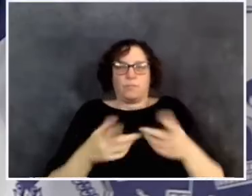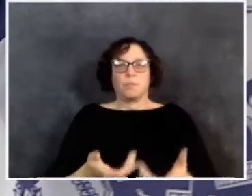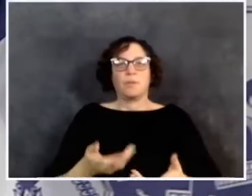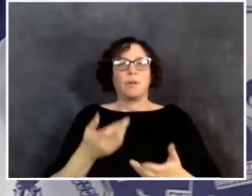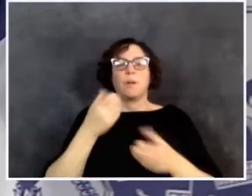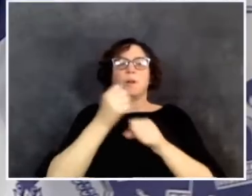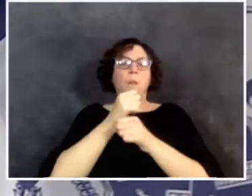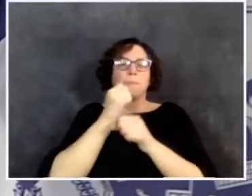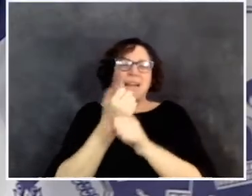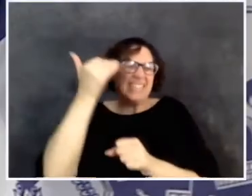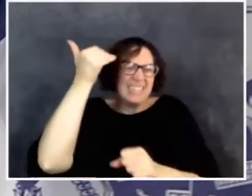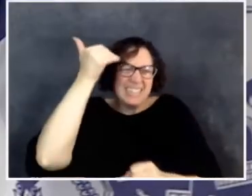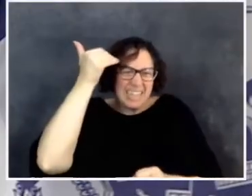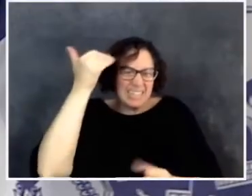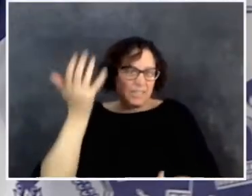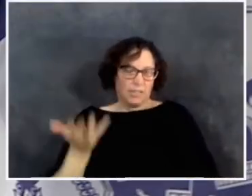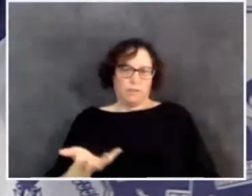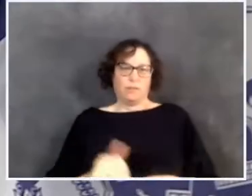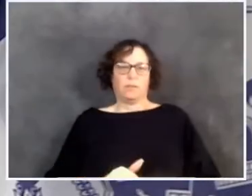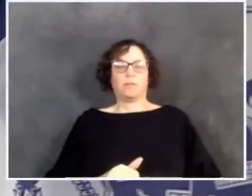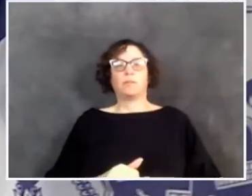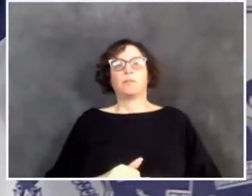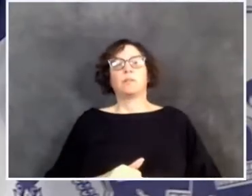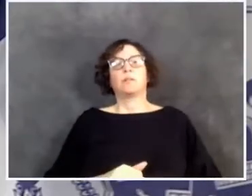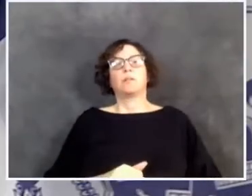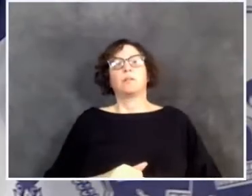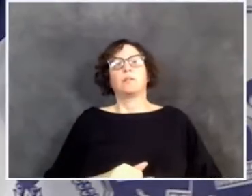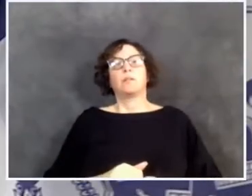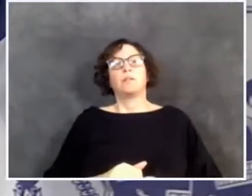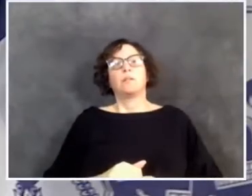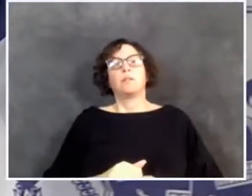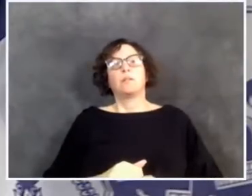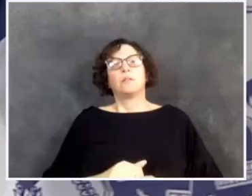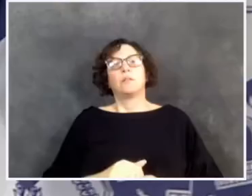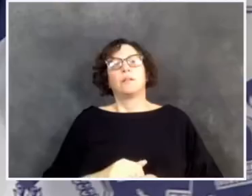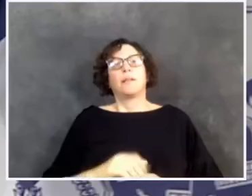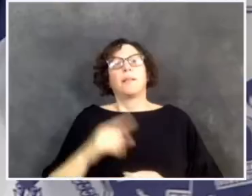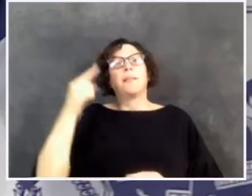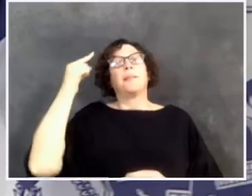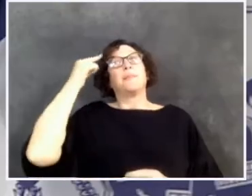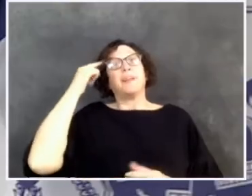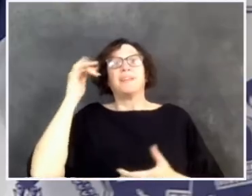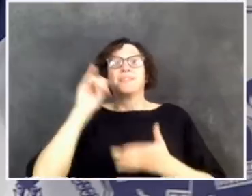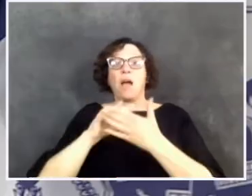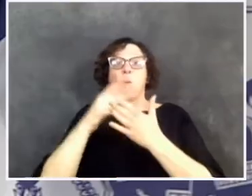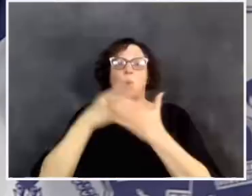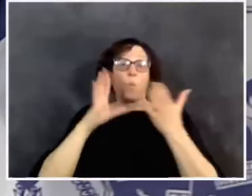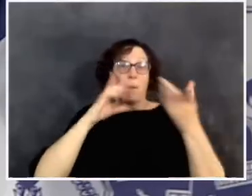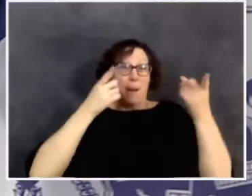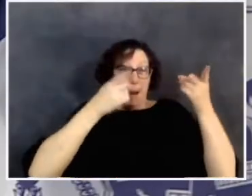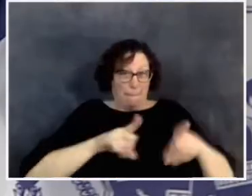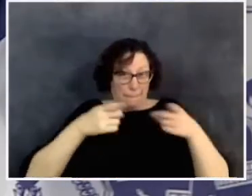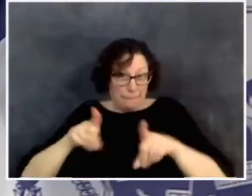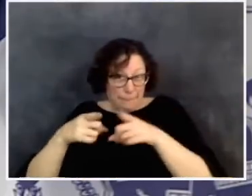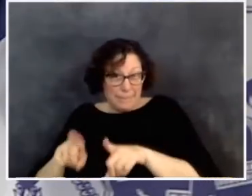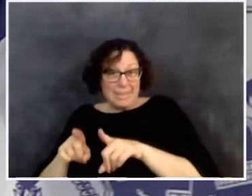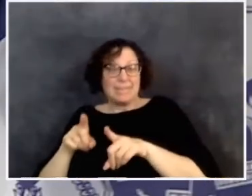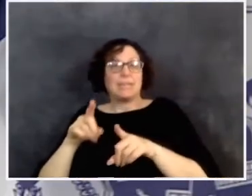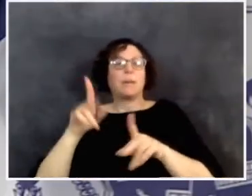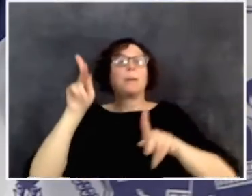the backdrop of this crisis. I think what you're going to see, Janin, is more and more members of the business community speaking